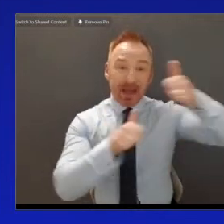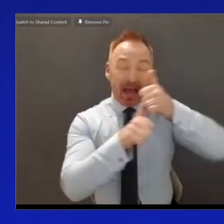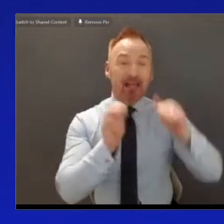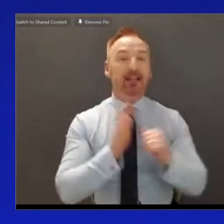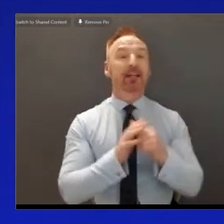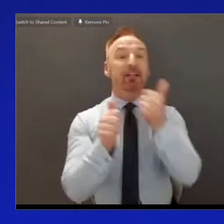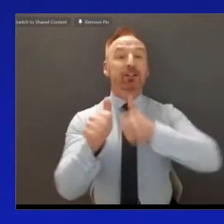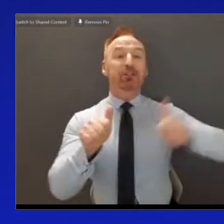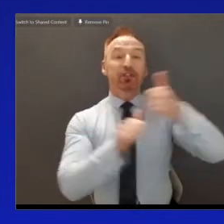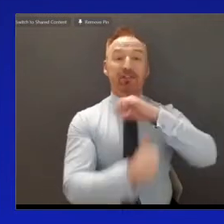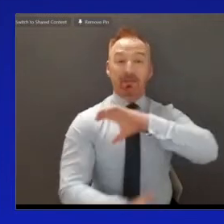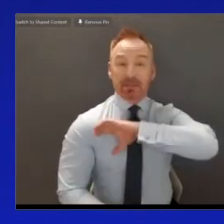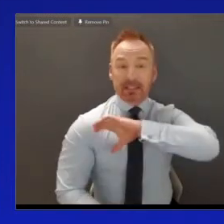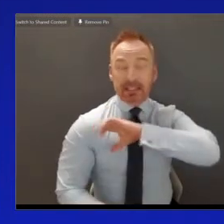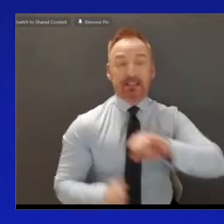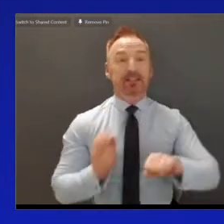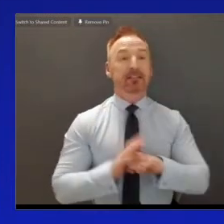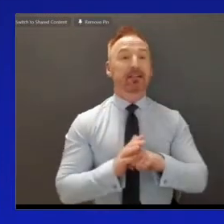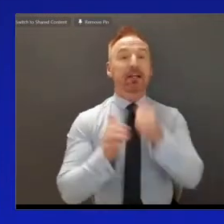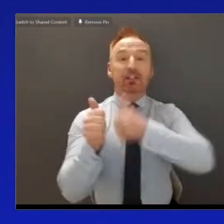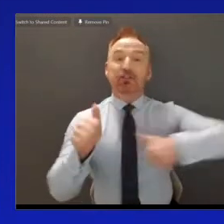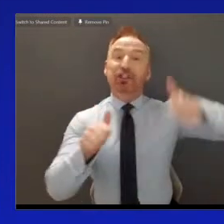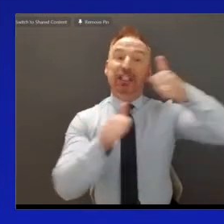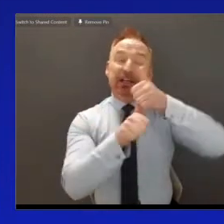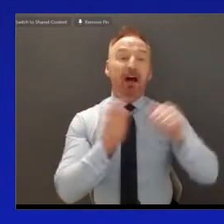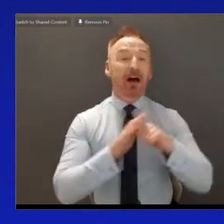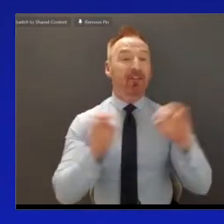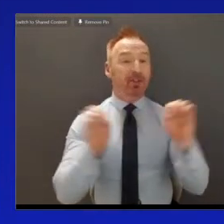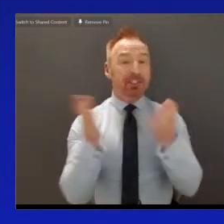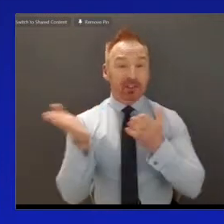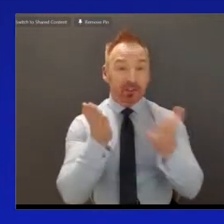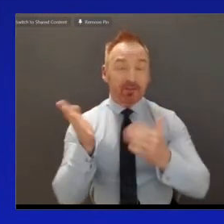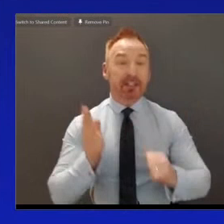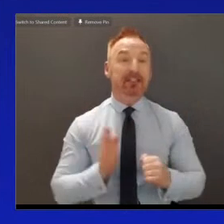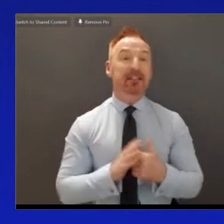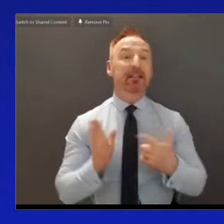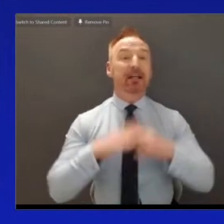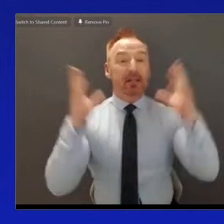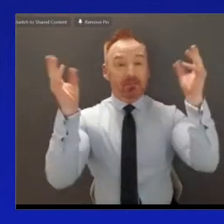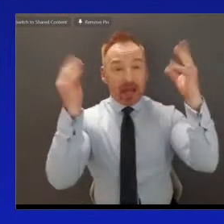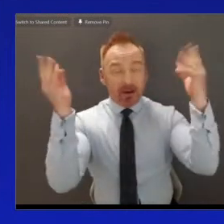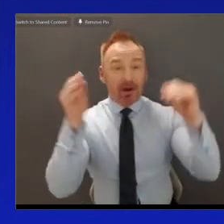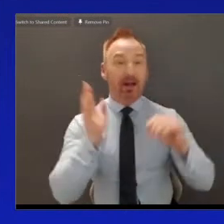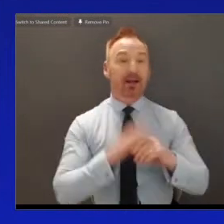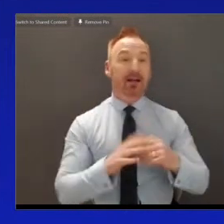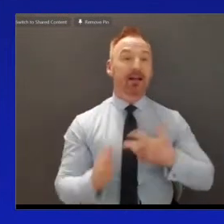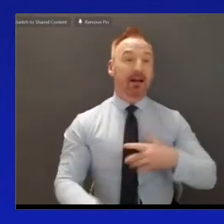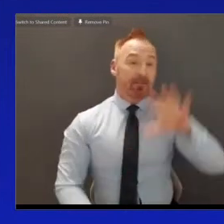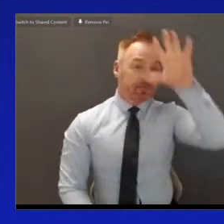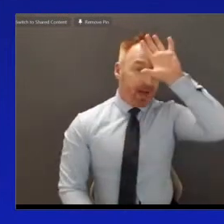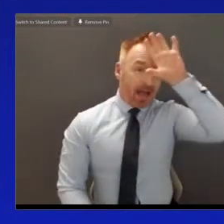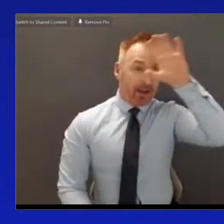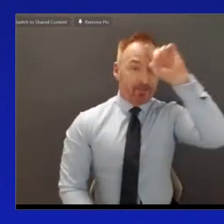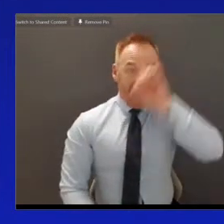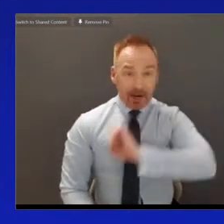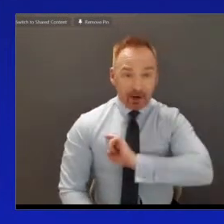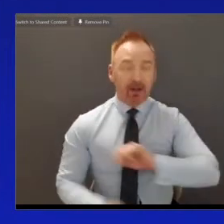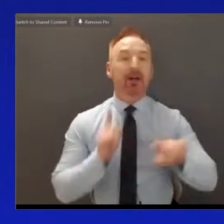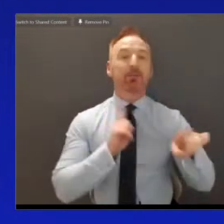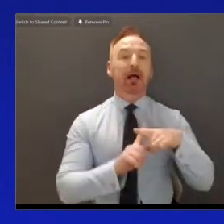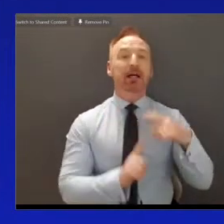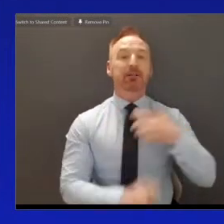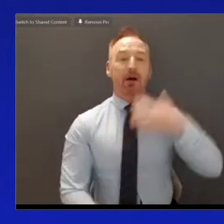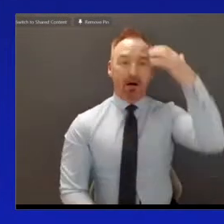health, all the chiefs of the emergency services, paramedics and fire, public library, and others, as well as our hospital